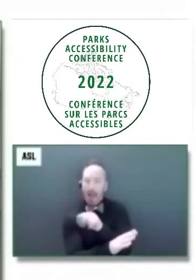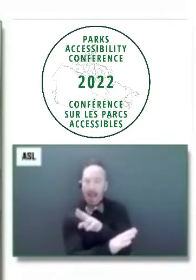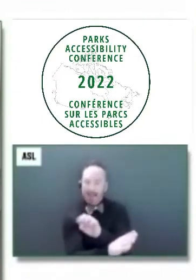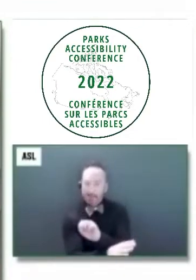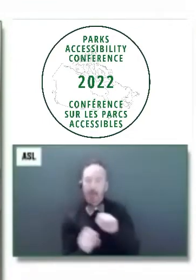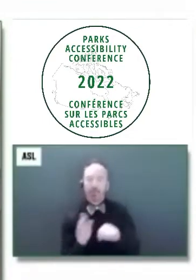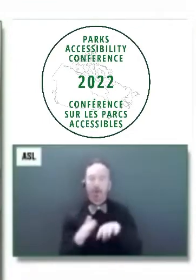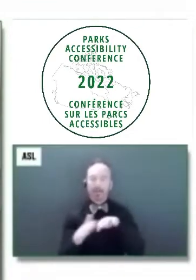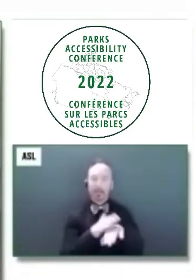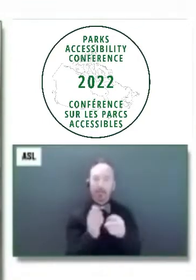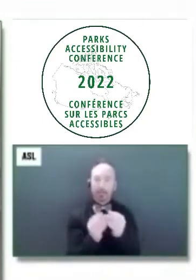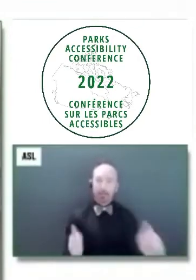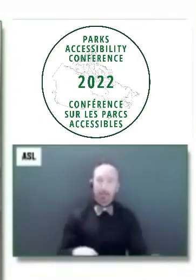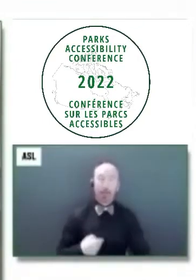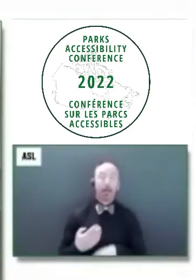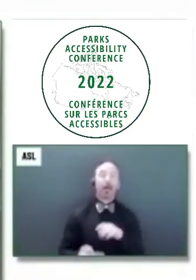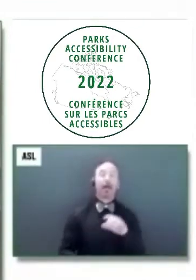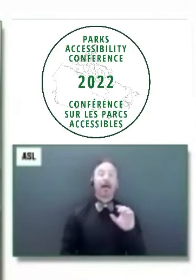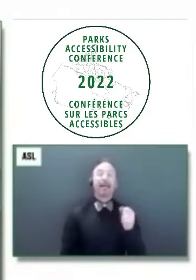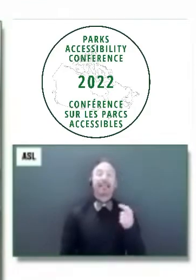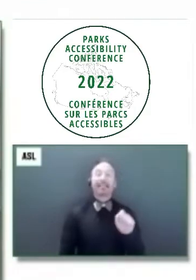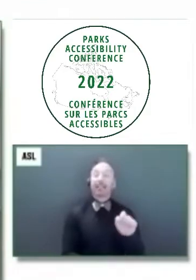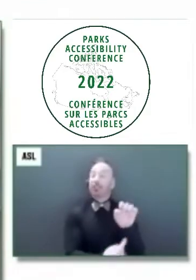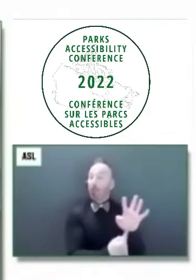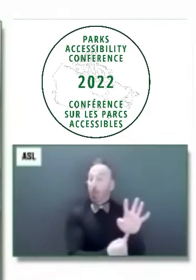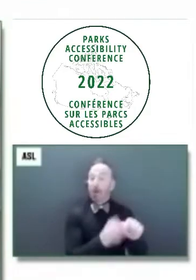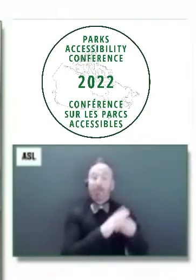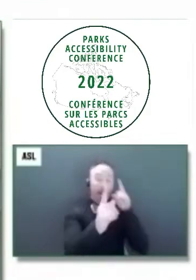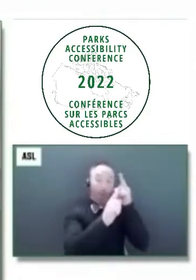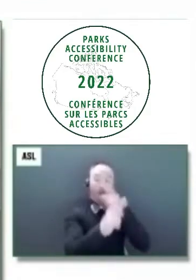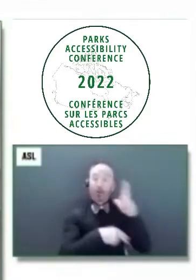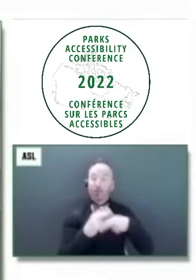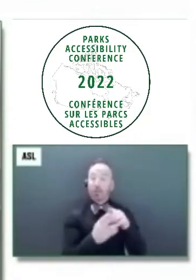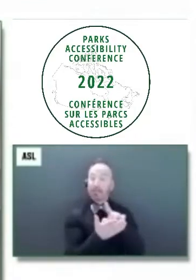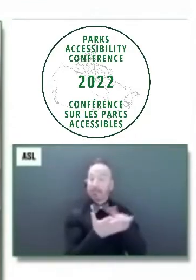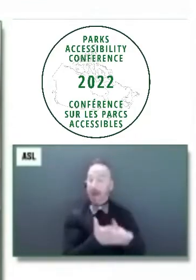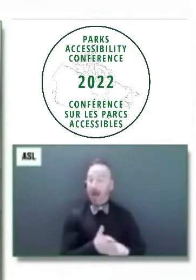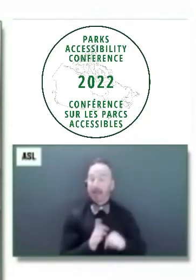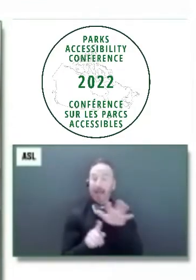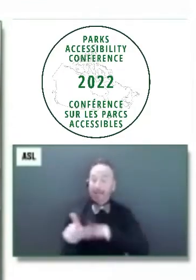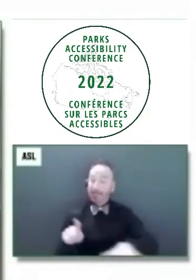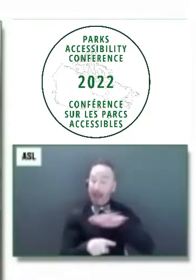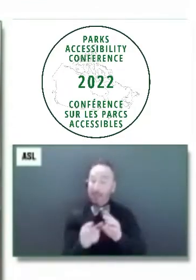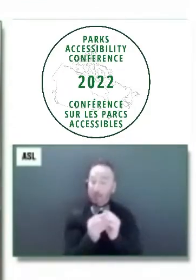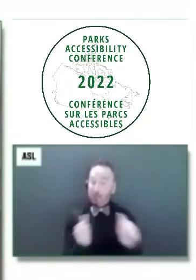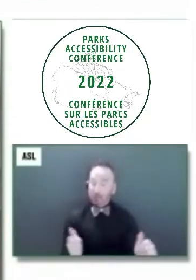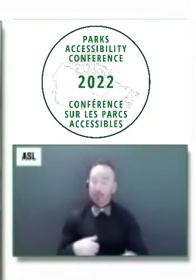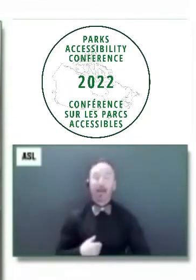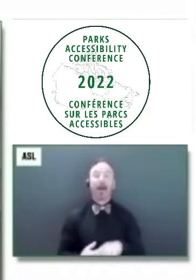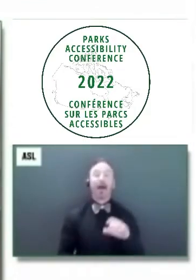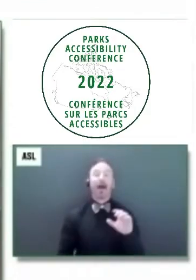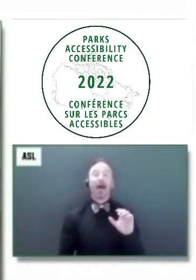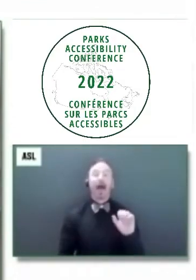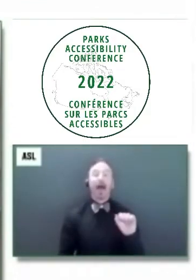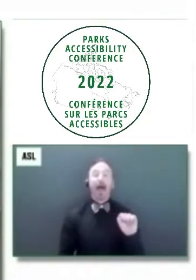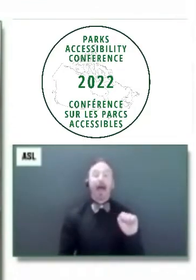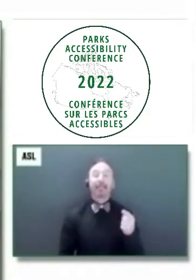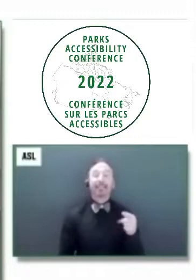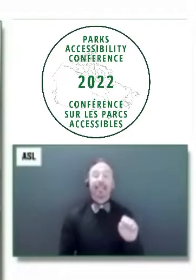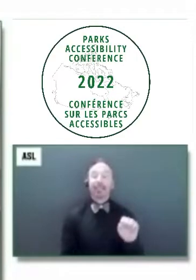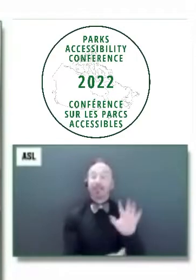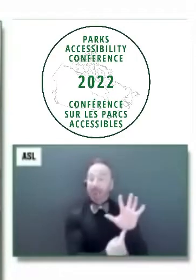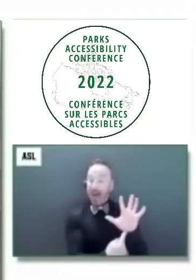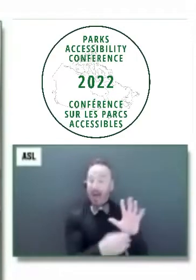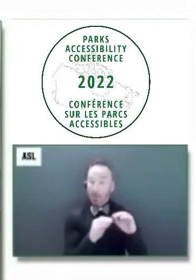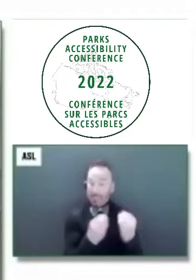4 organization aims for universal design and environmental solutions, and a stage 5 organization applies principles